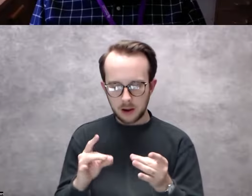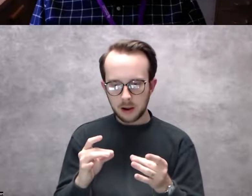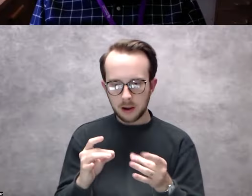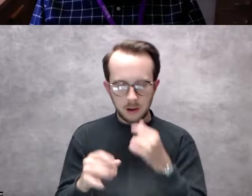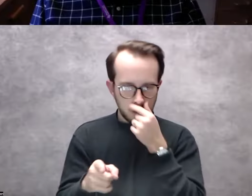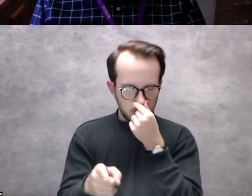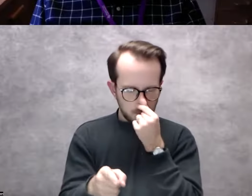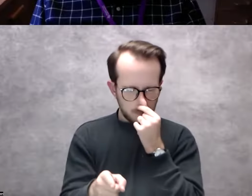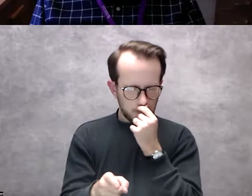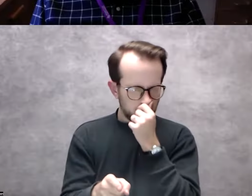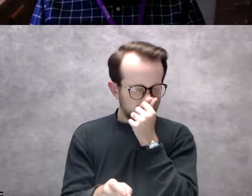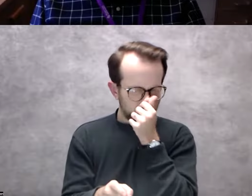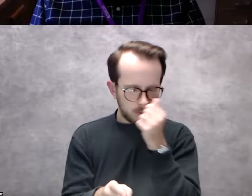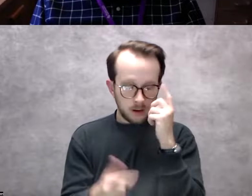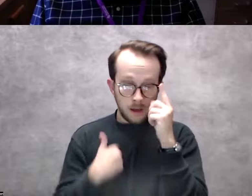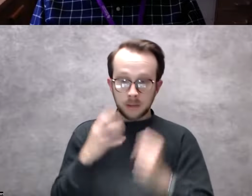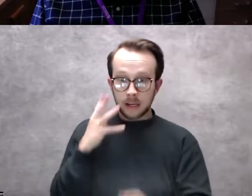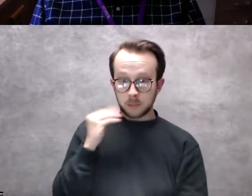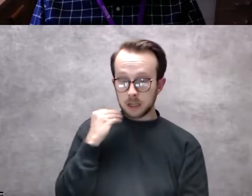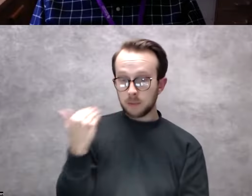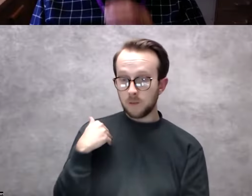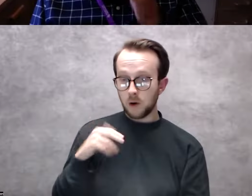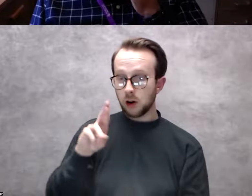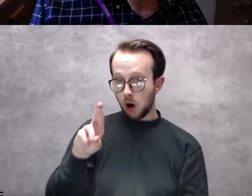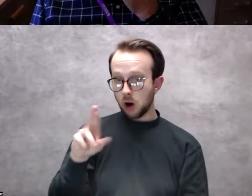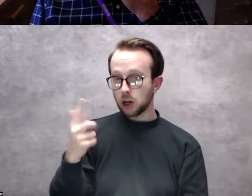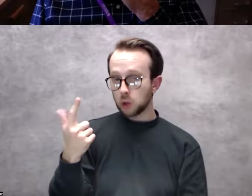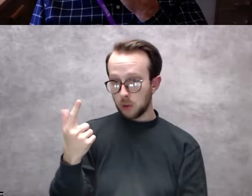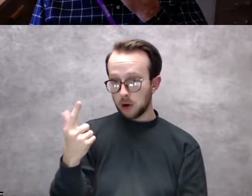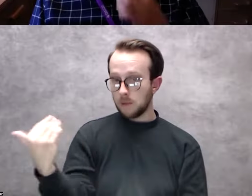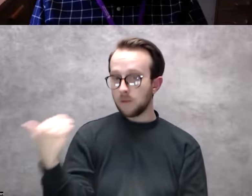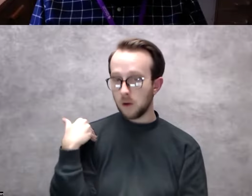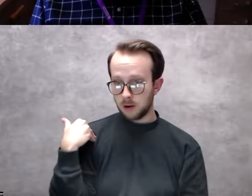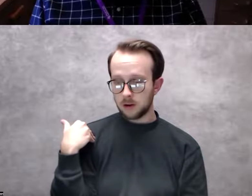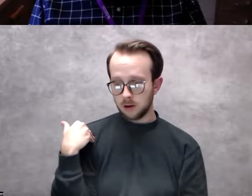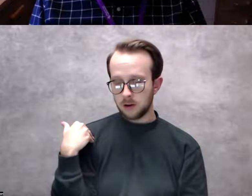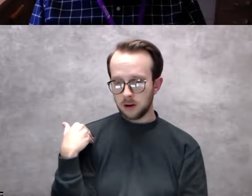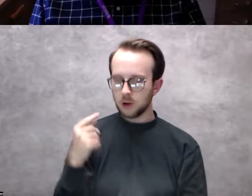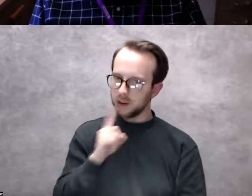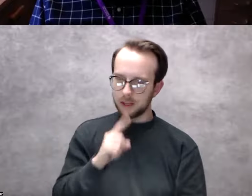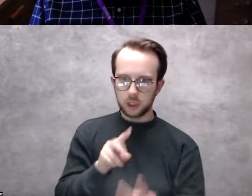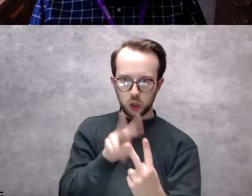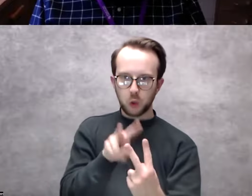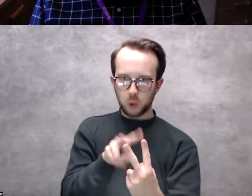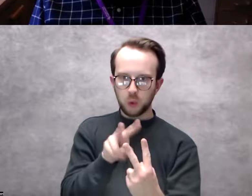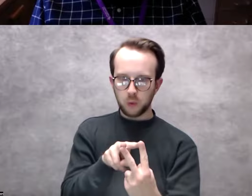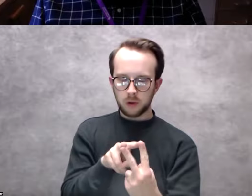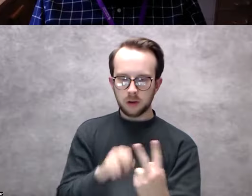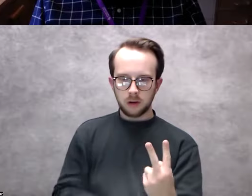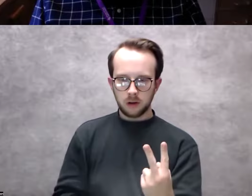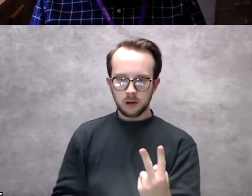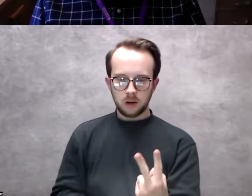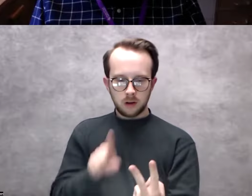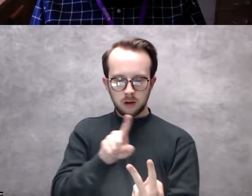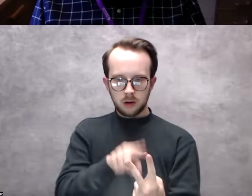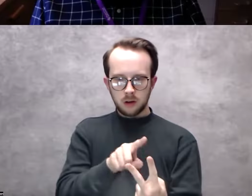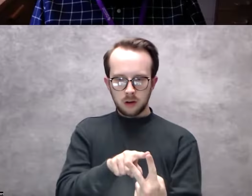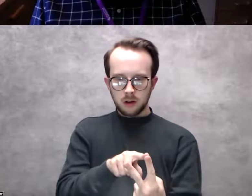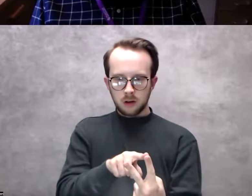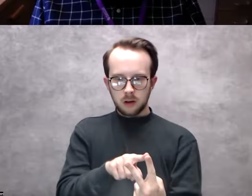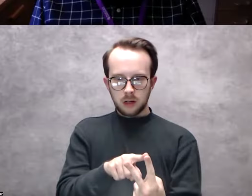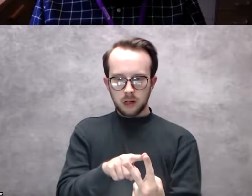so I've had an R21 in the past. I've had two different things happen to me this way. I've had one where it was outside the